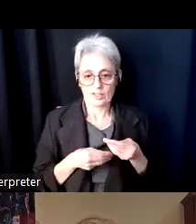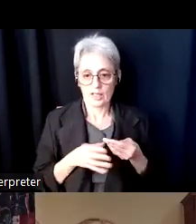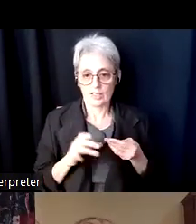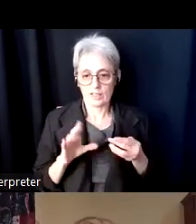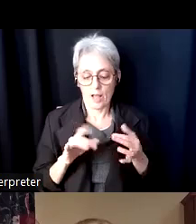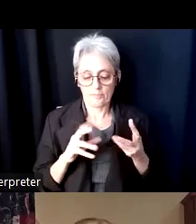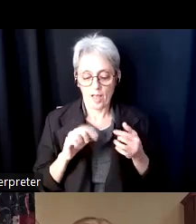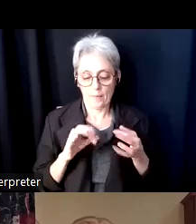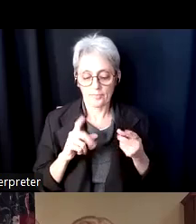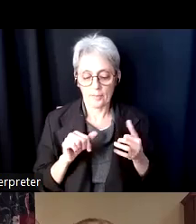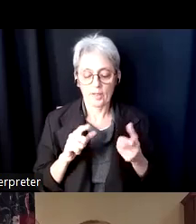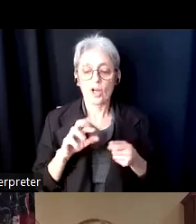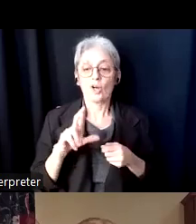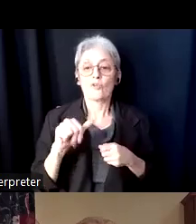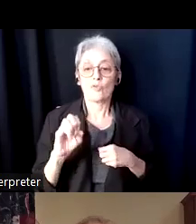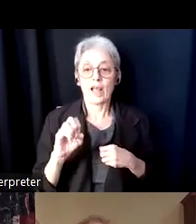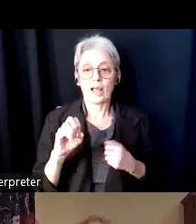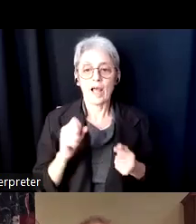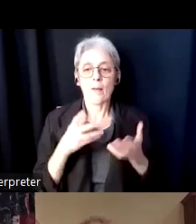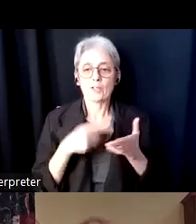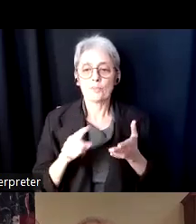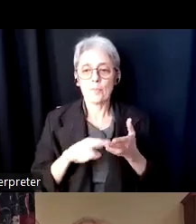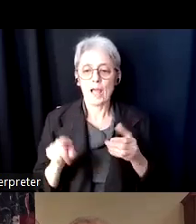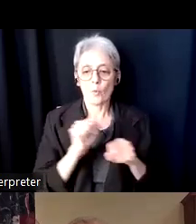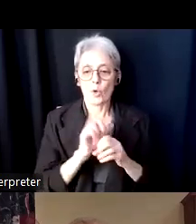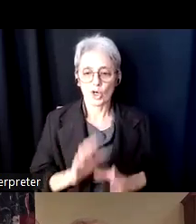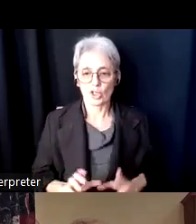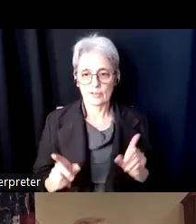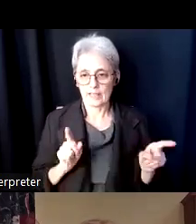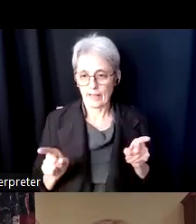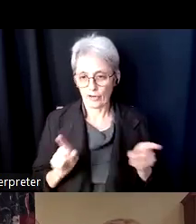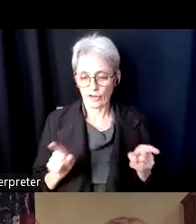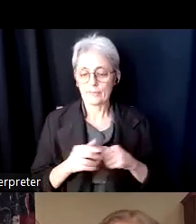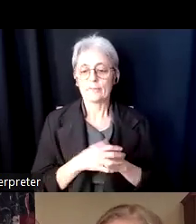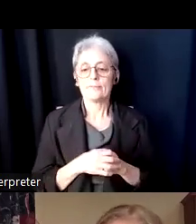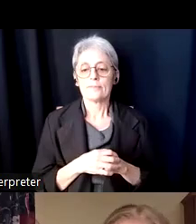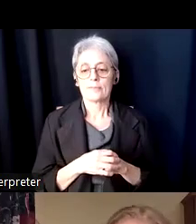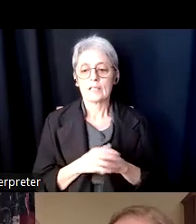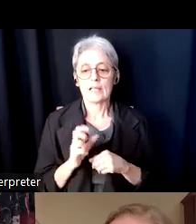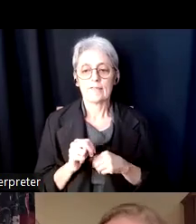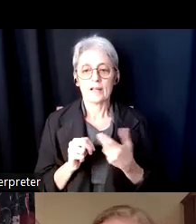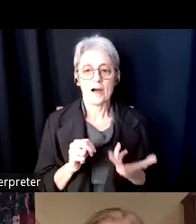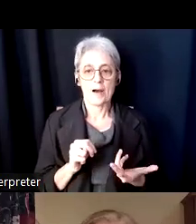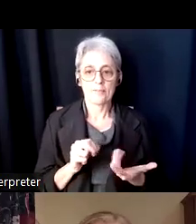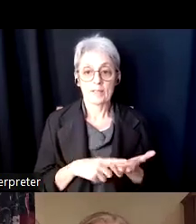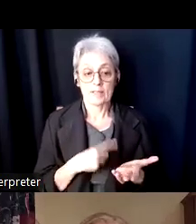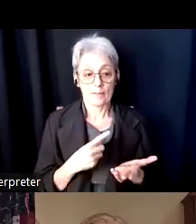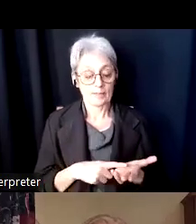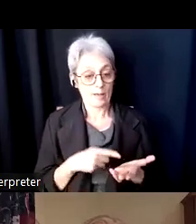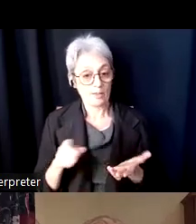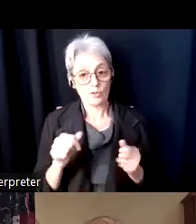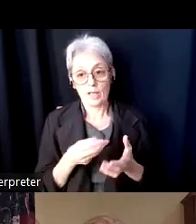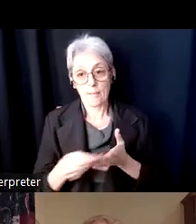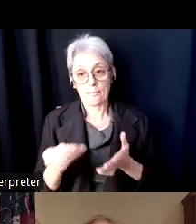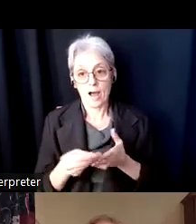the rate of wages for your workers, and can even, in some cases, purchase goods and services that support